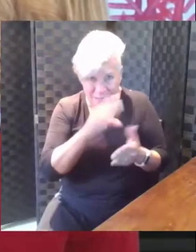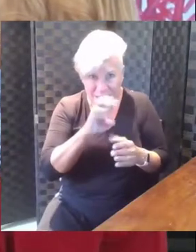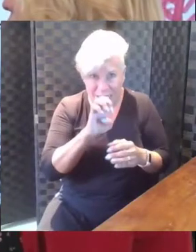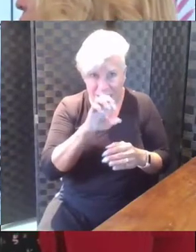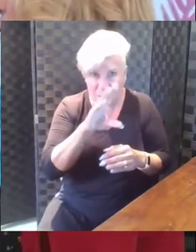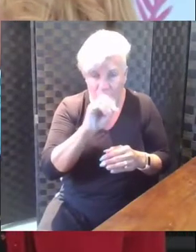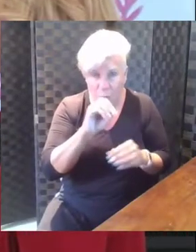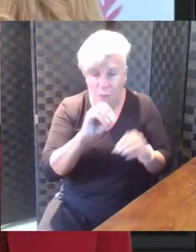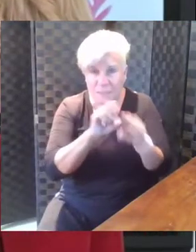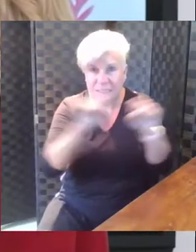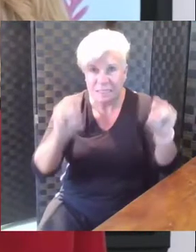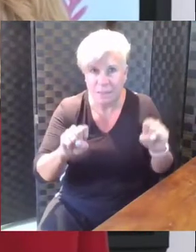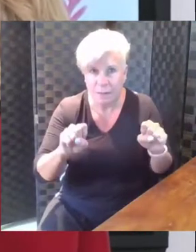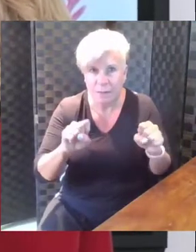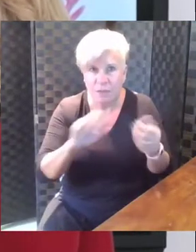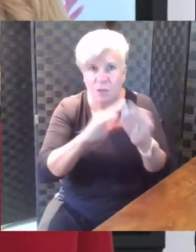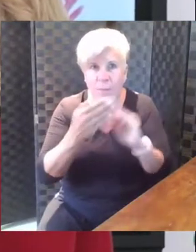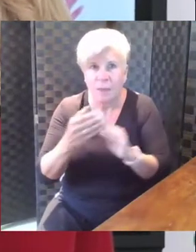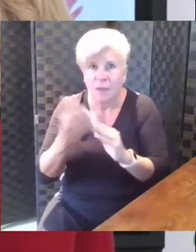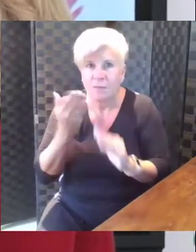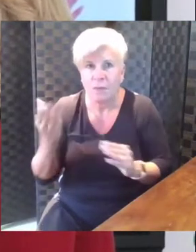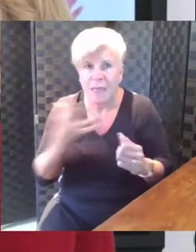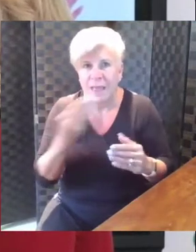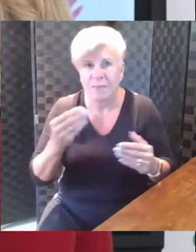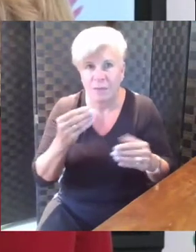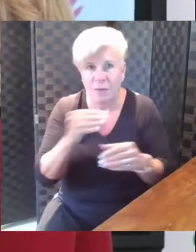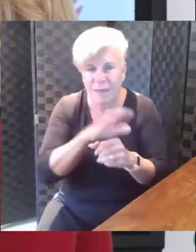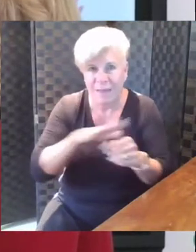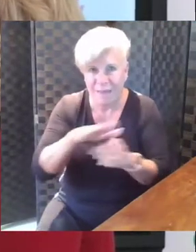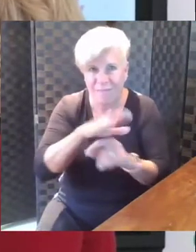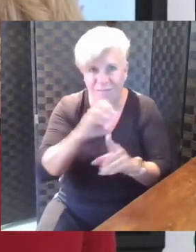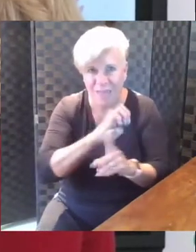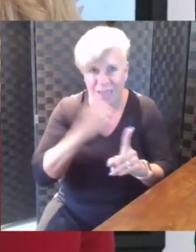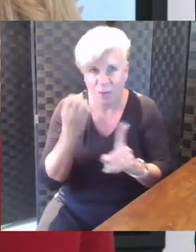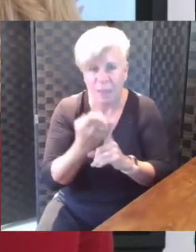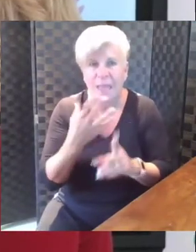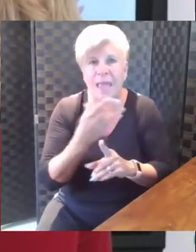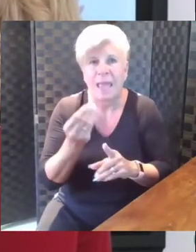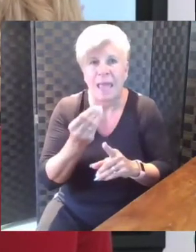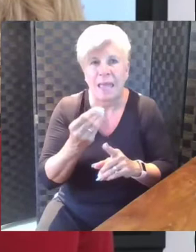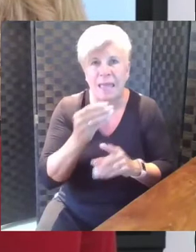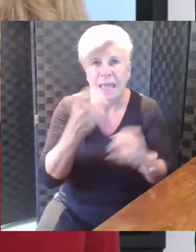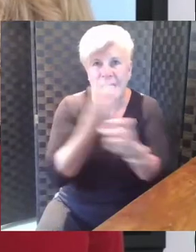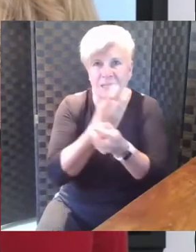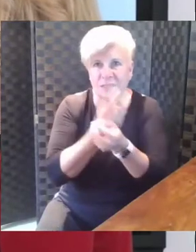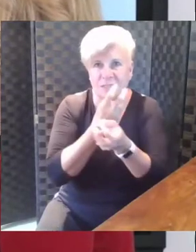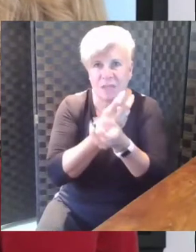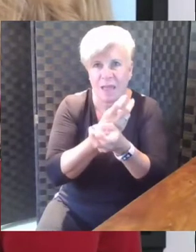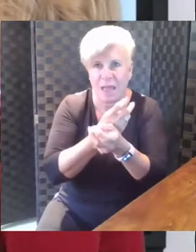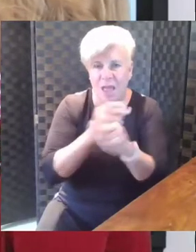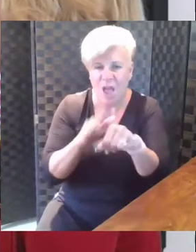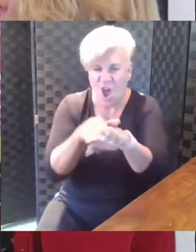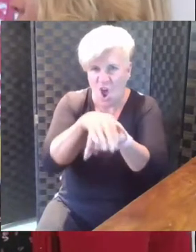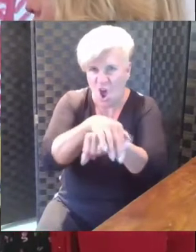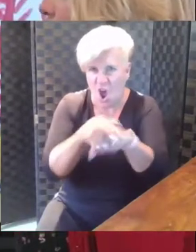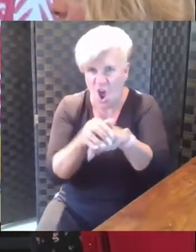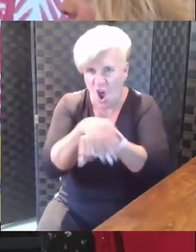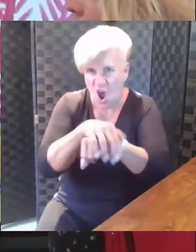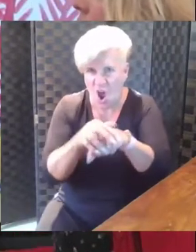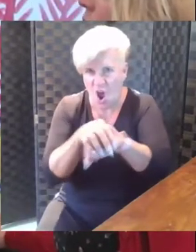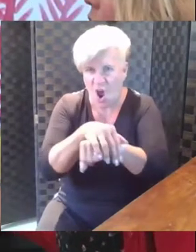a community of organisms and their physical environment, and an exoskeleton is a hard outer covering